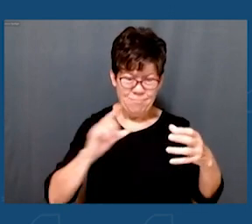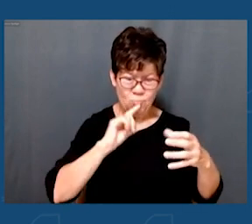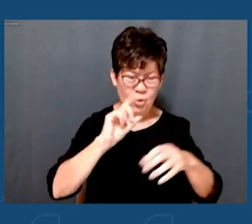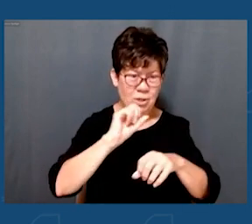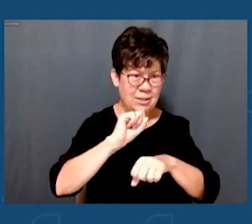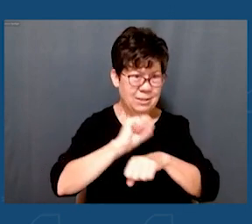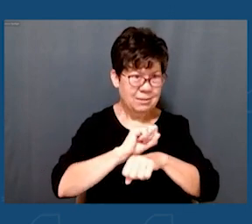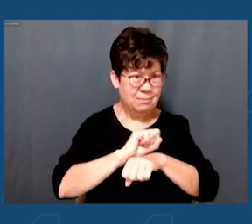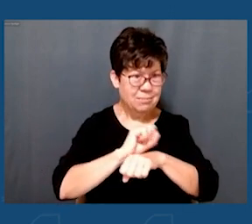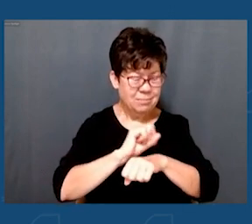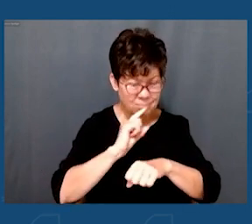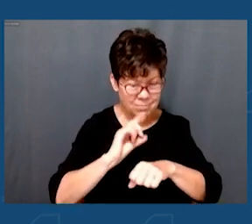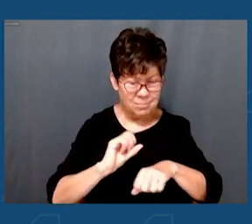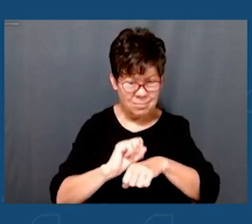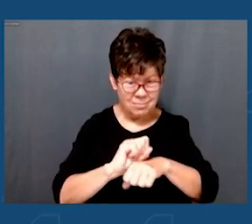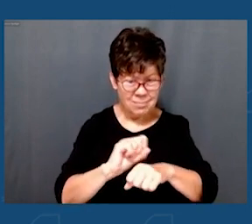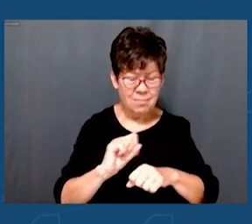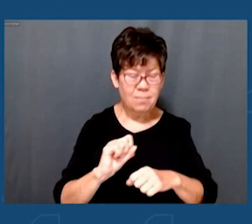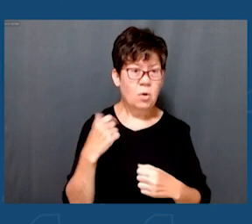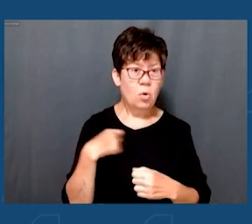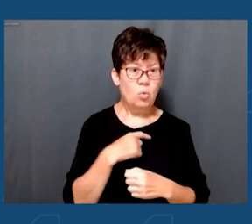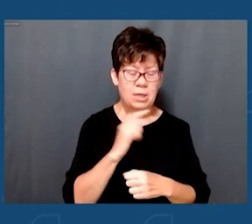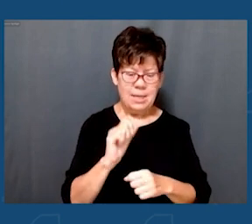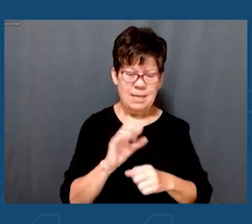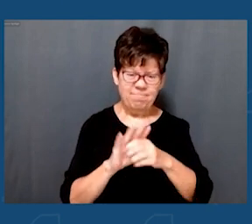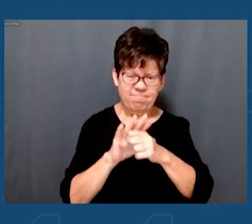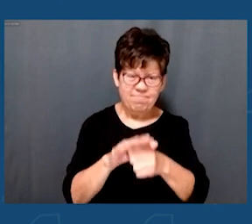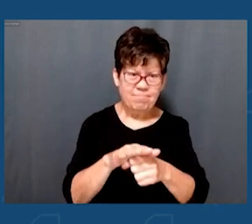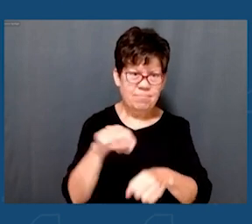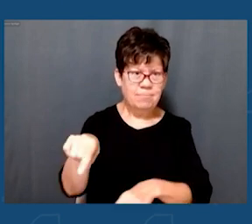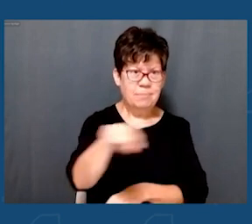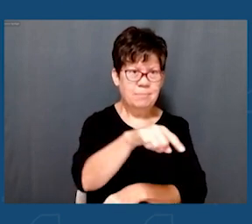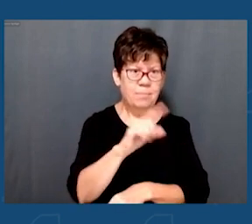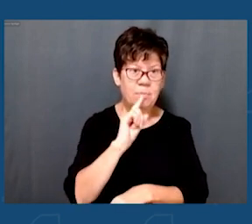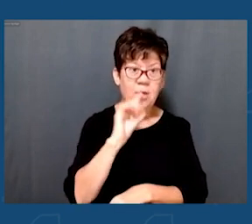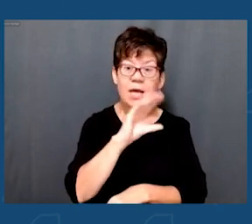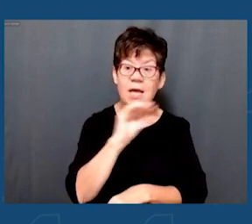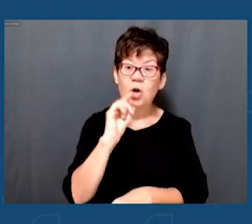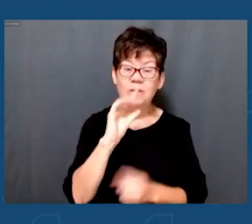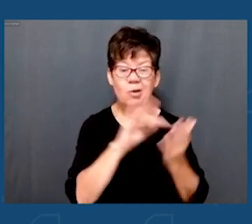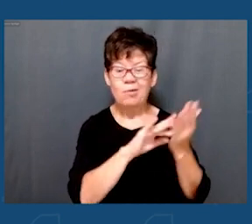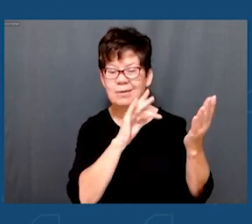we are against the criminals. And also leveraging the most sophisticated